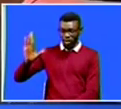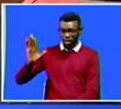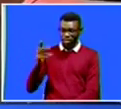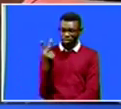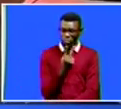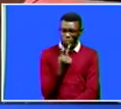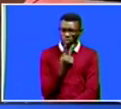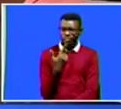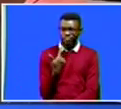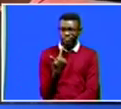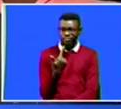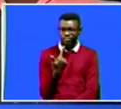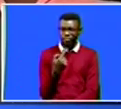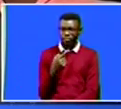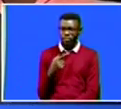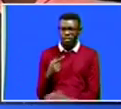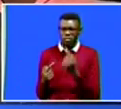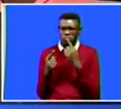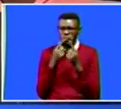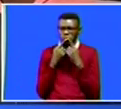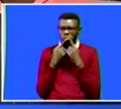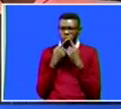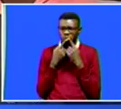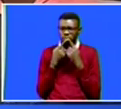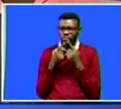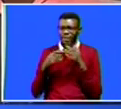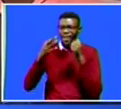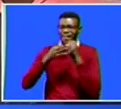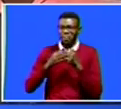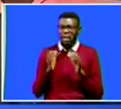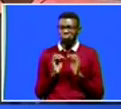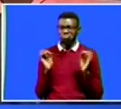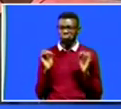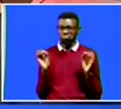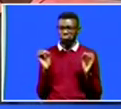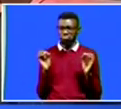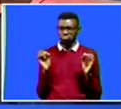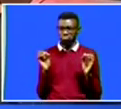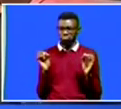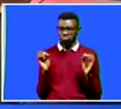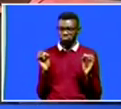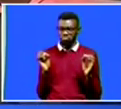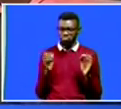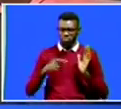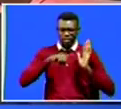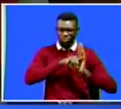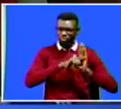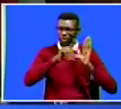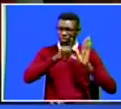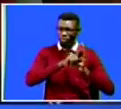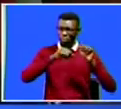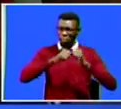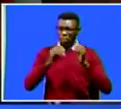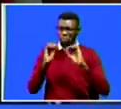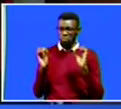Sumra is that they did not say anything in Kibra that would be against the law.